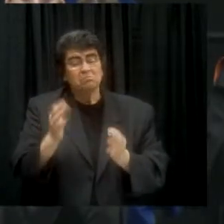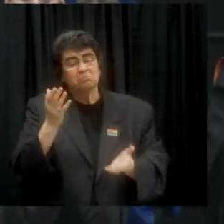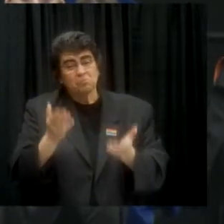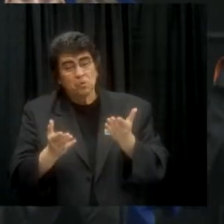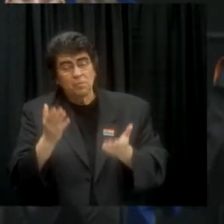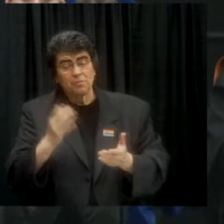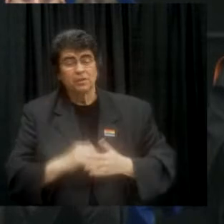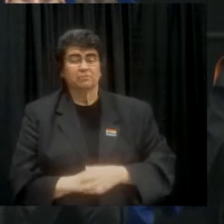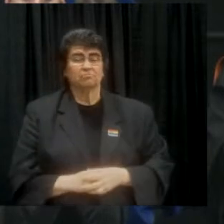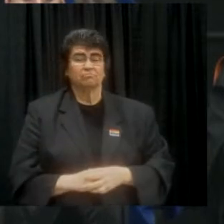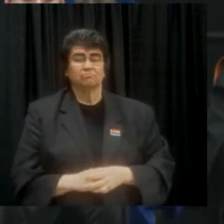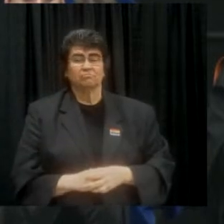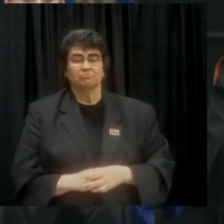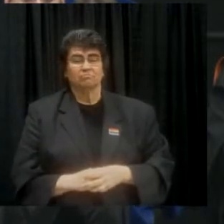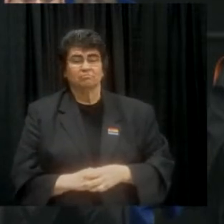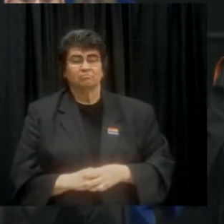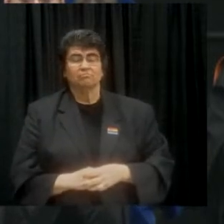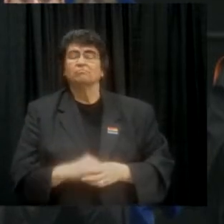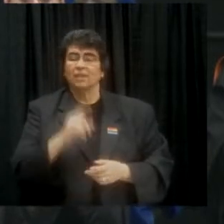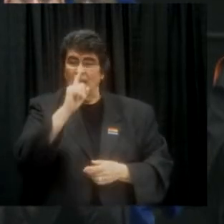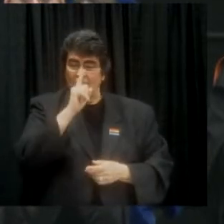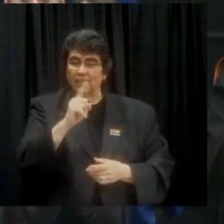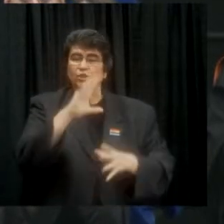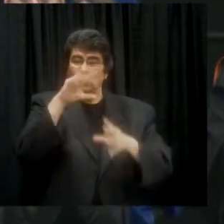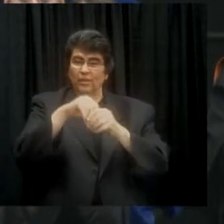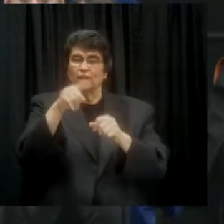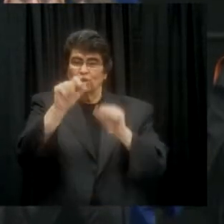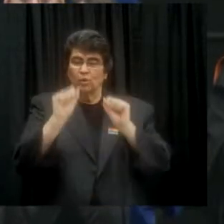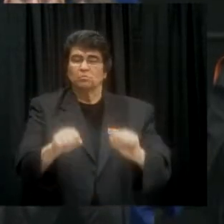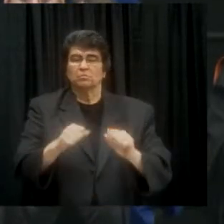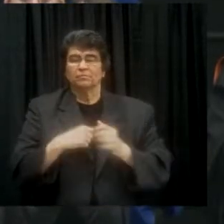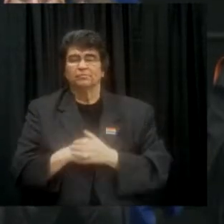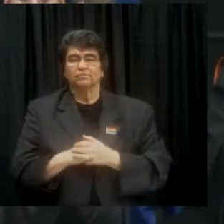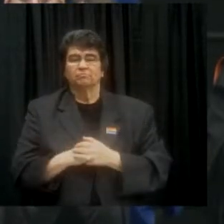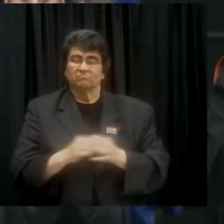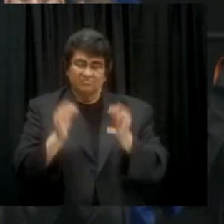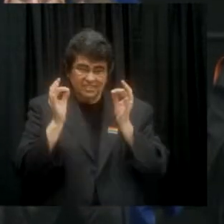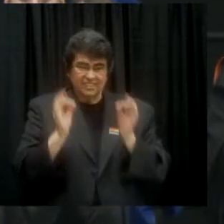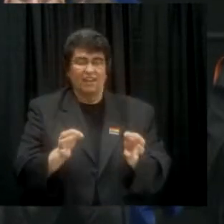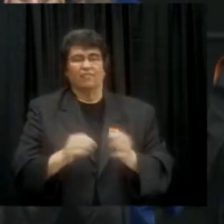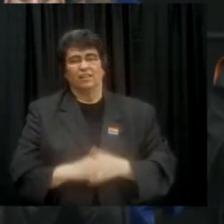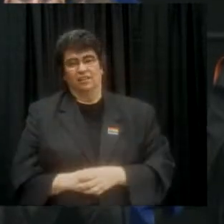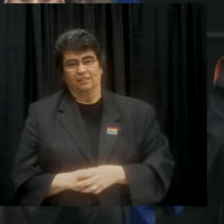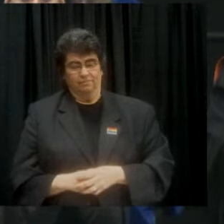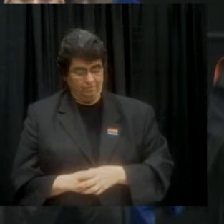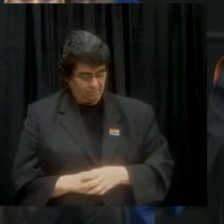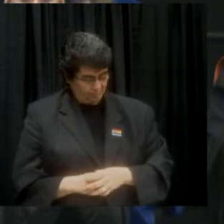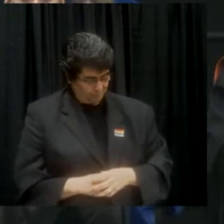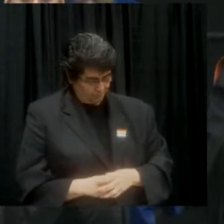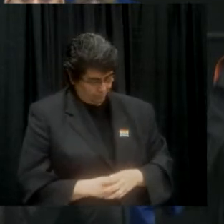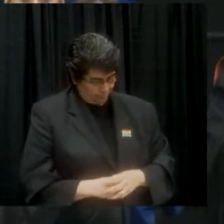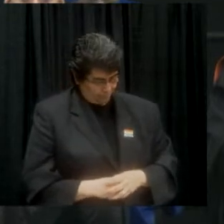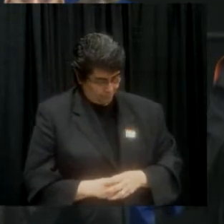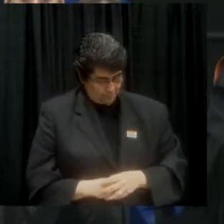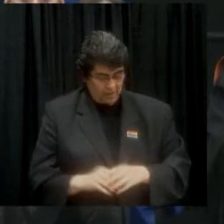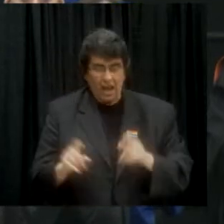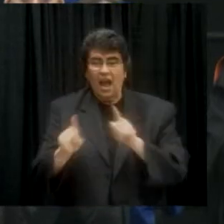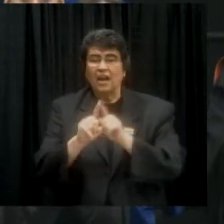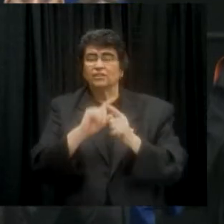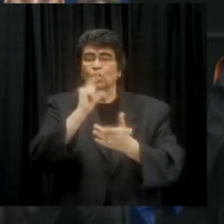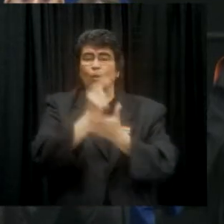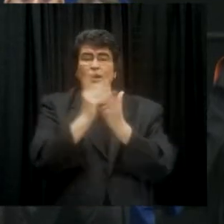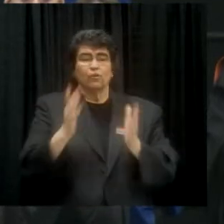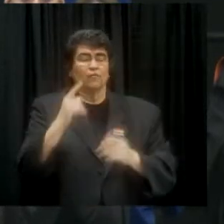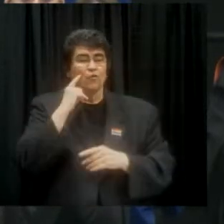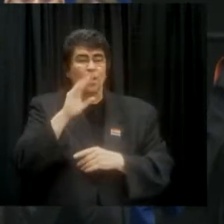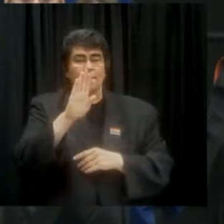Probably. It is within your reach, definitely. As graduates of the Bettye Davis